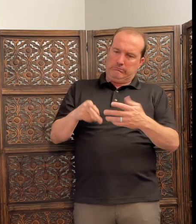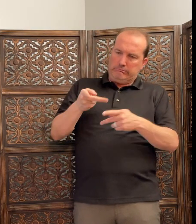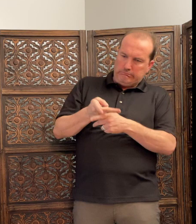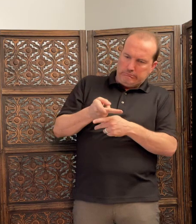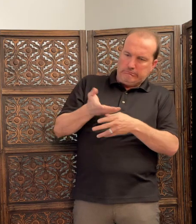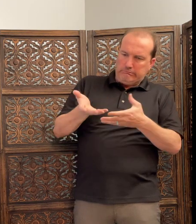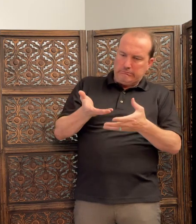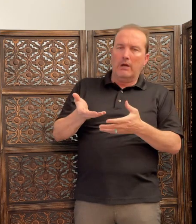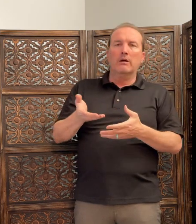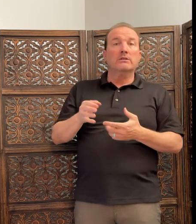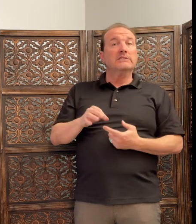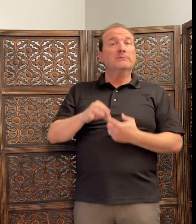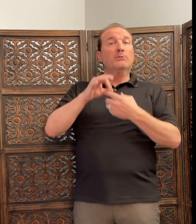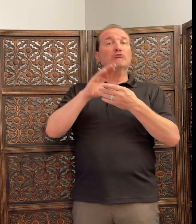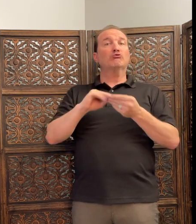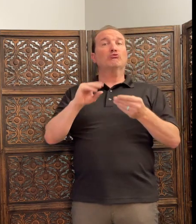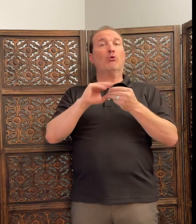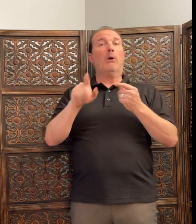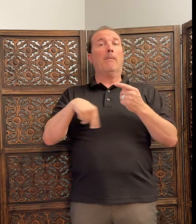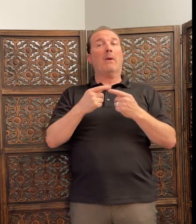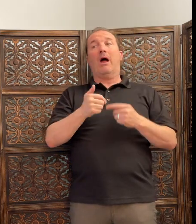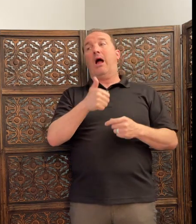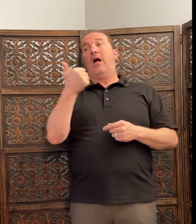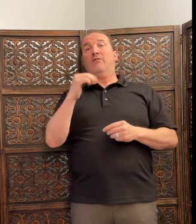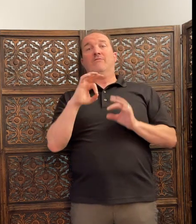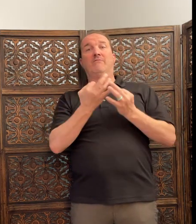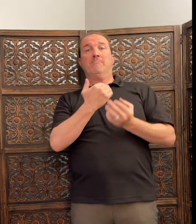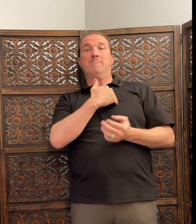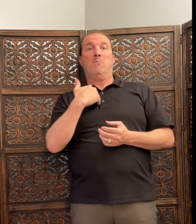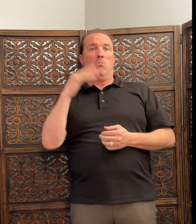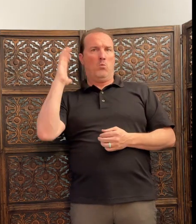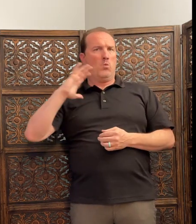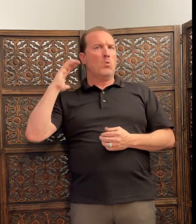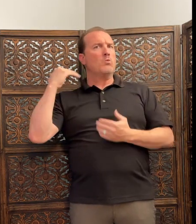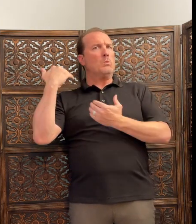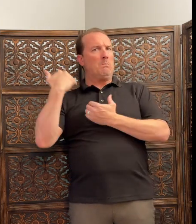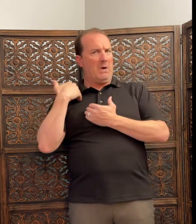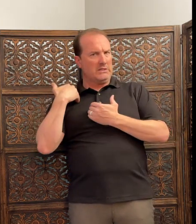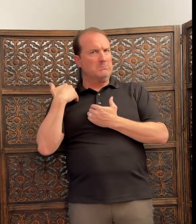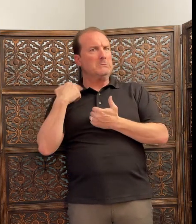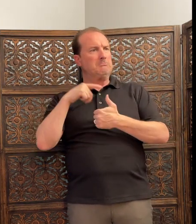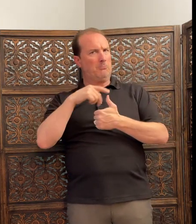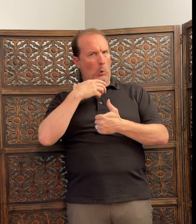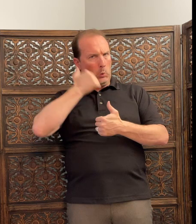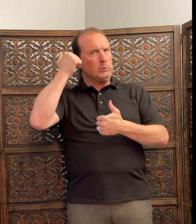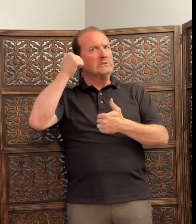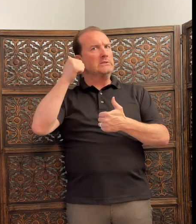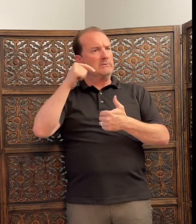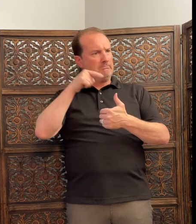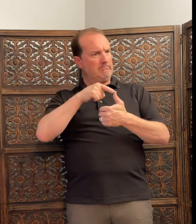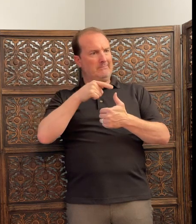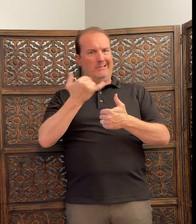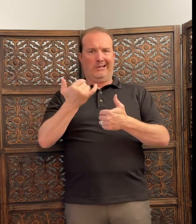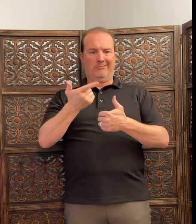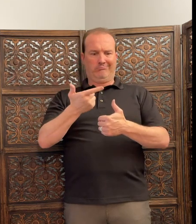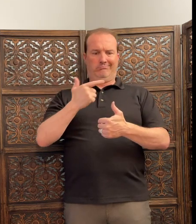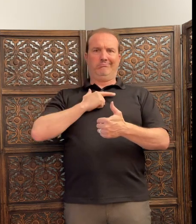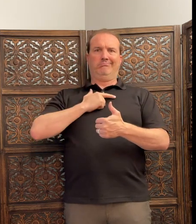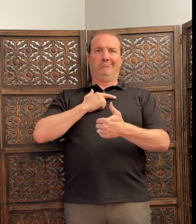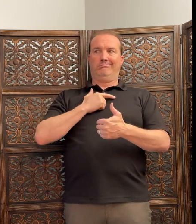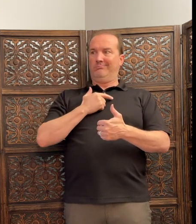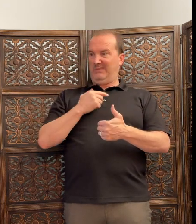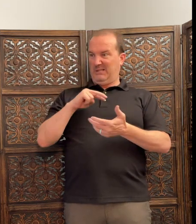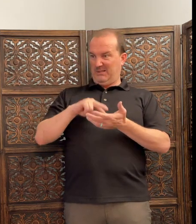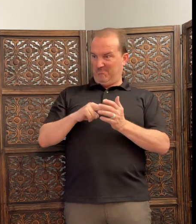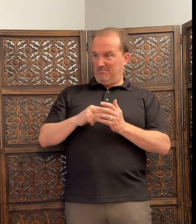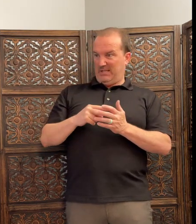kids. There are special stories that are shared about other family members who have held the responsibility of being the oldest.